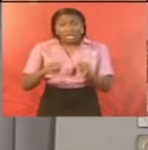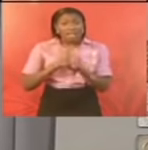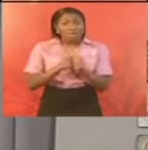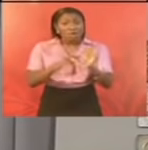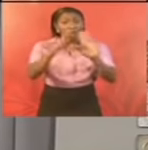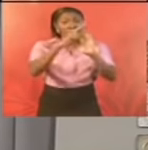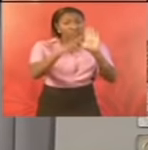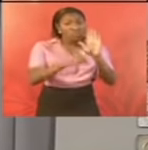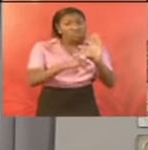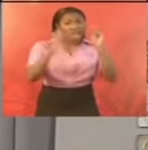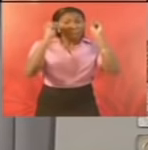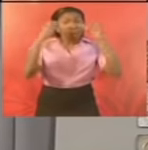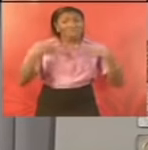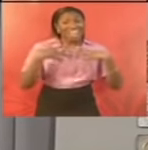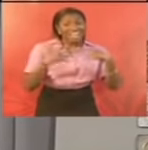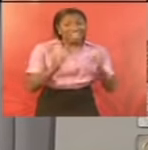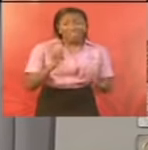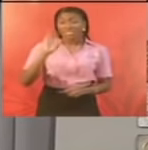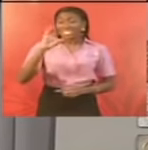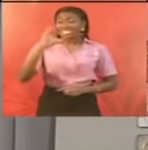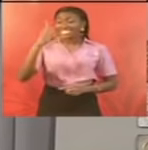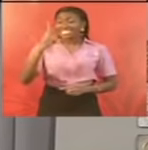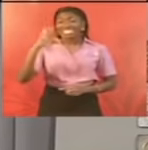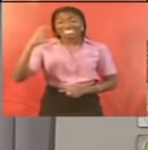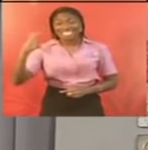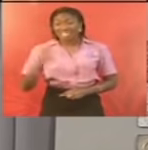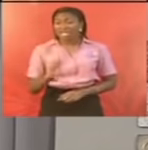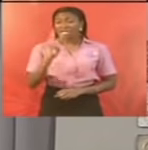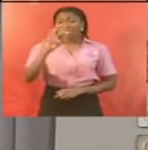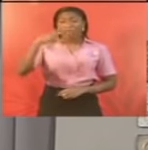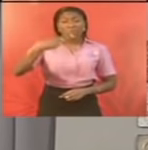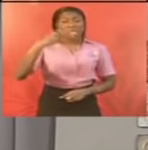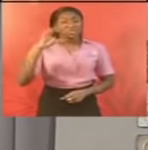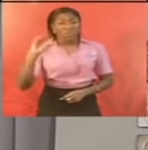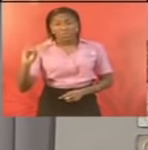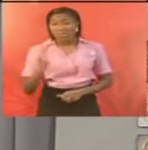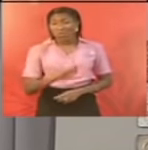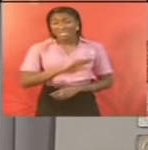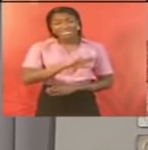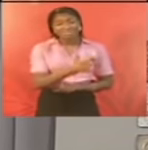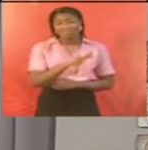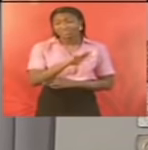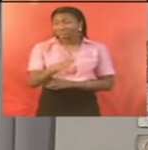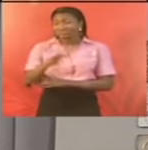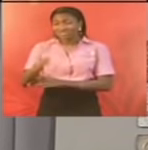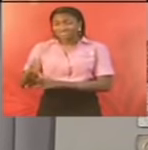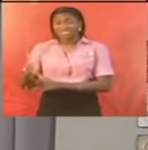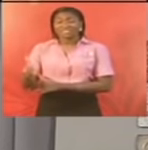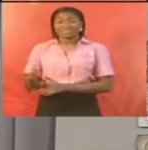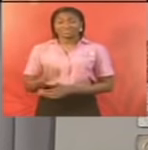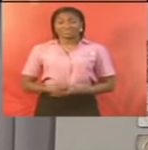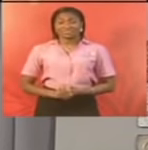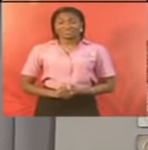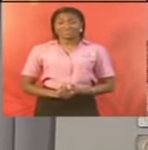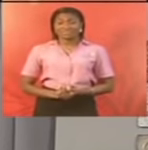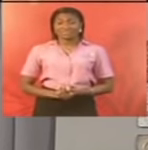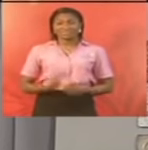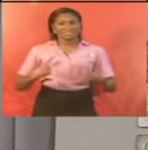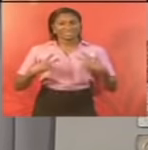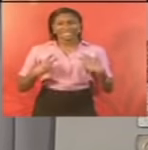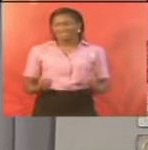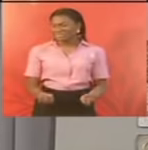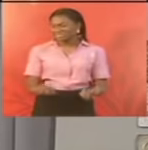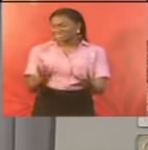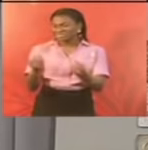by CDC, by WHO, by all the big consultant firms, McKinsey. They're